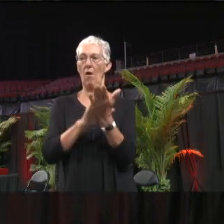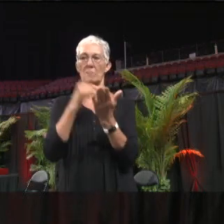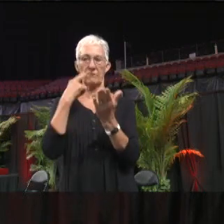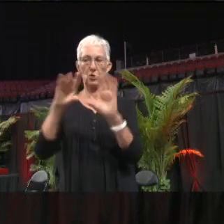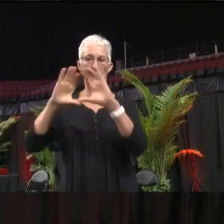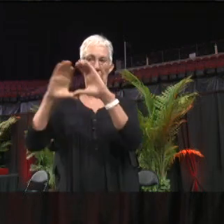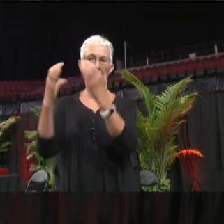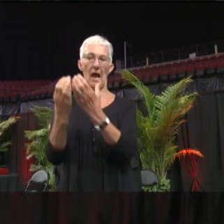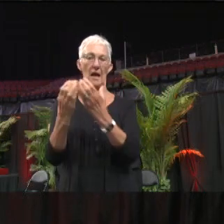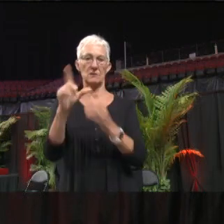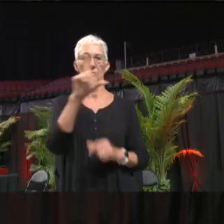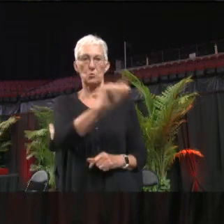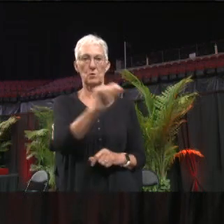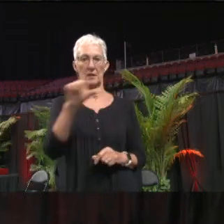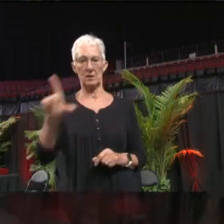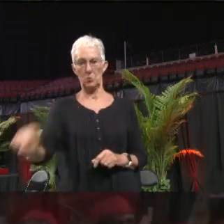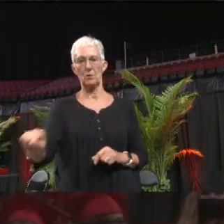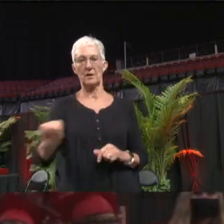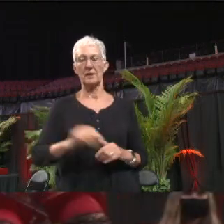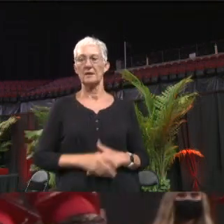2020.